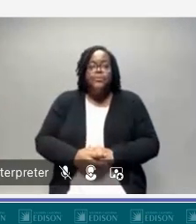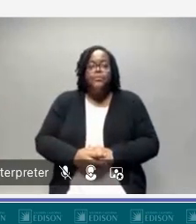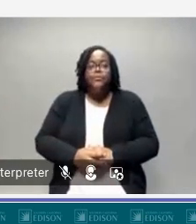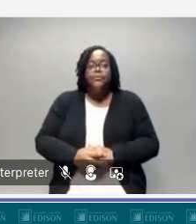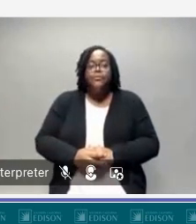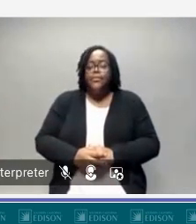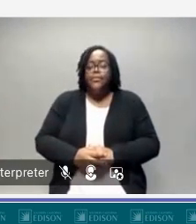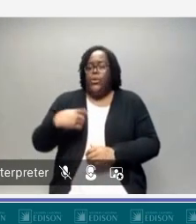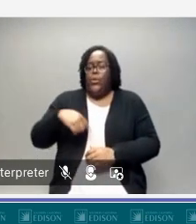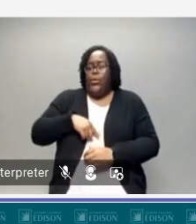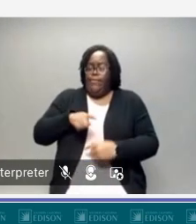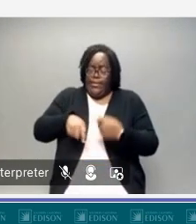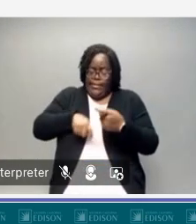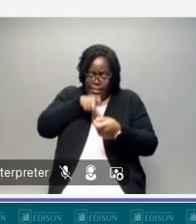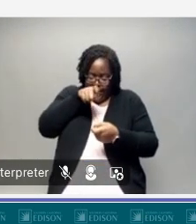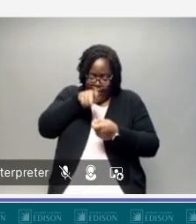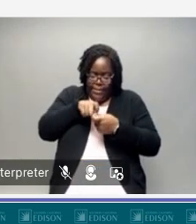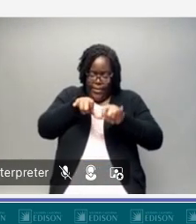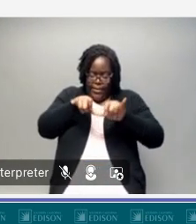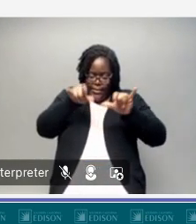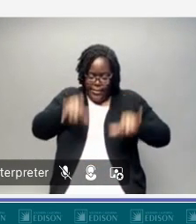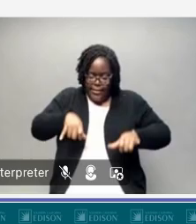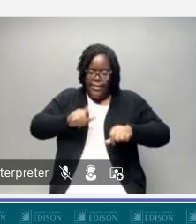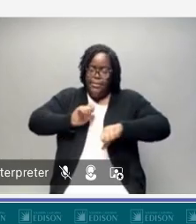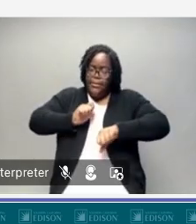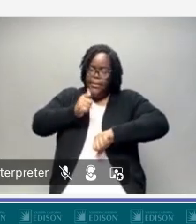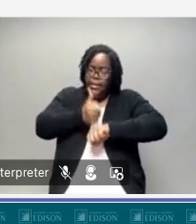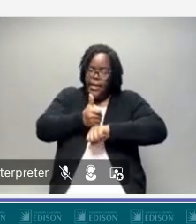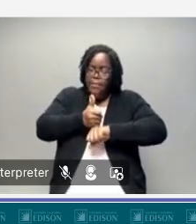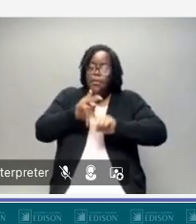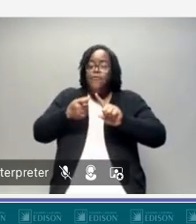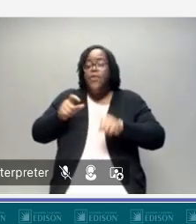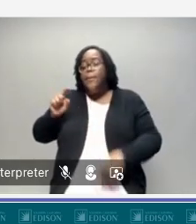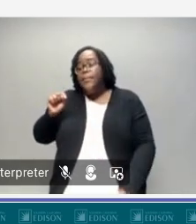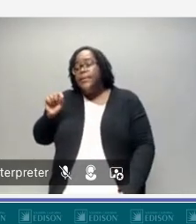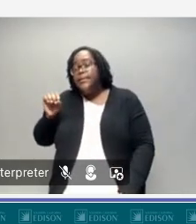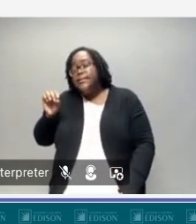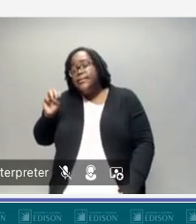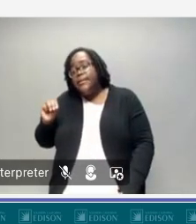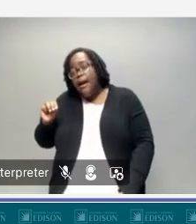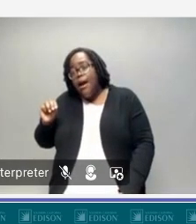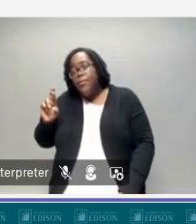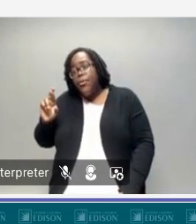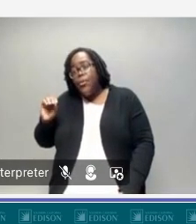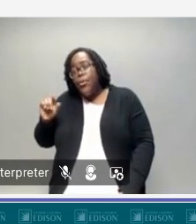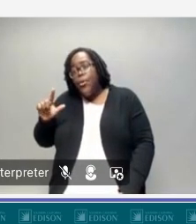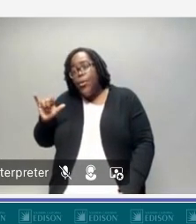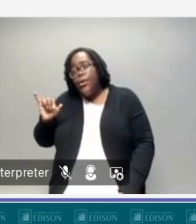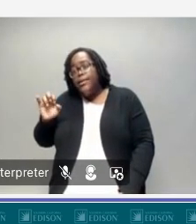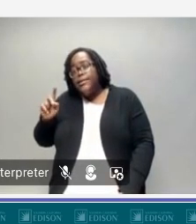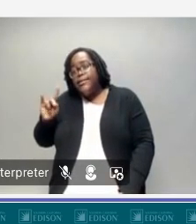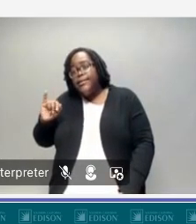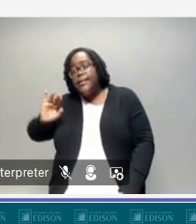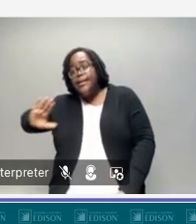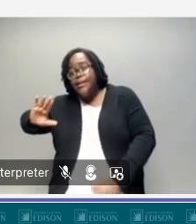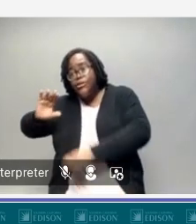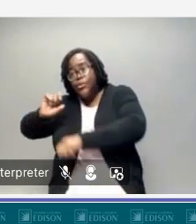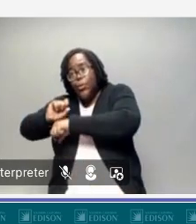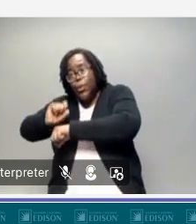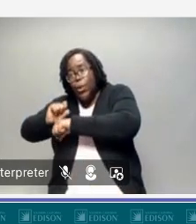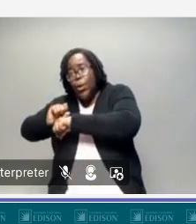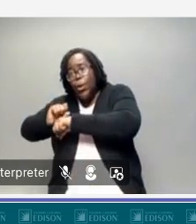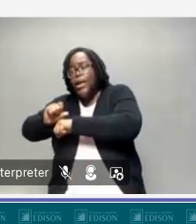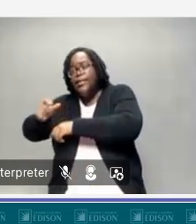very defined system based on the work from Tom Rolinski and those meteorologists to understand when there